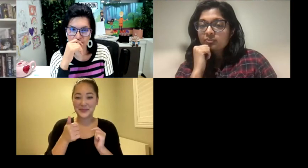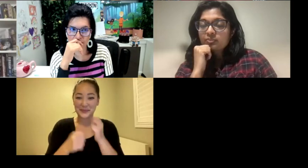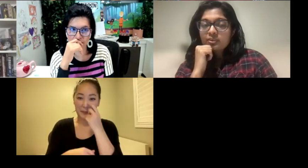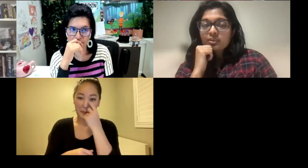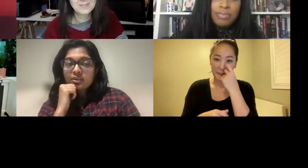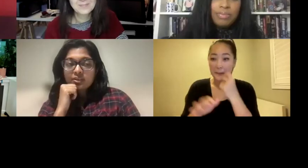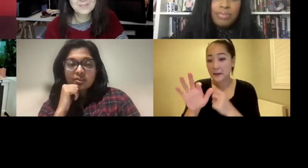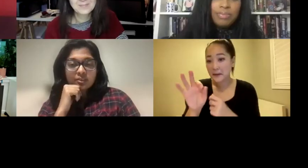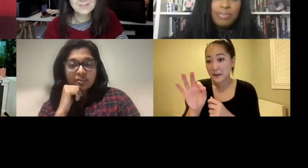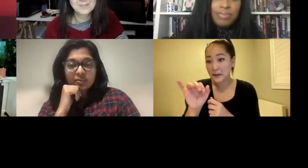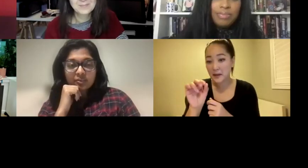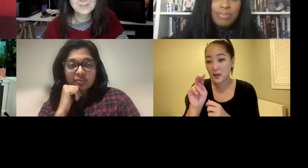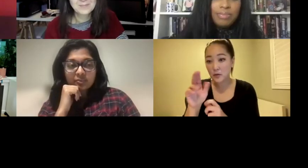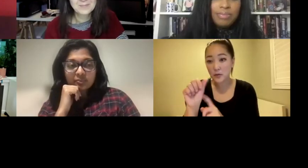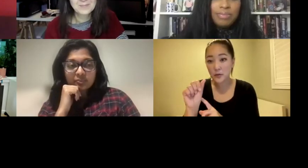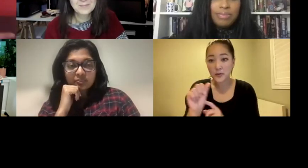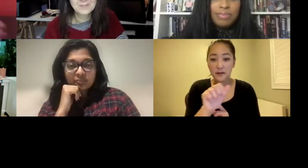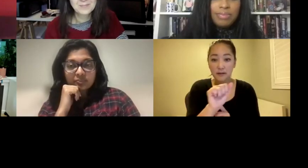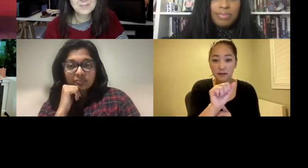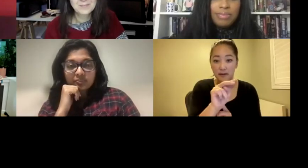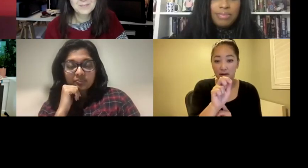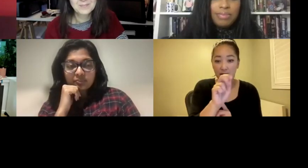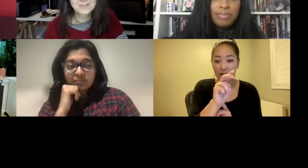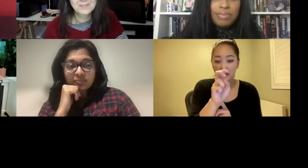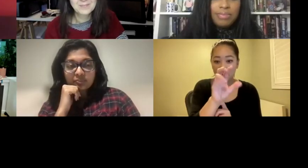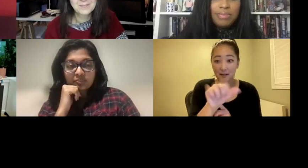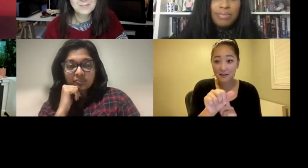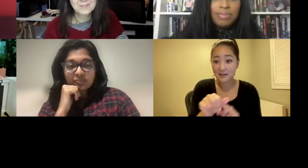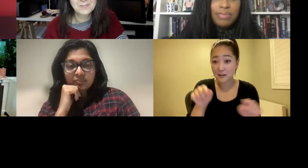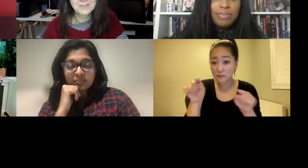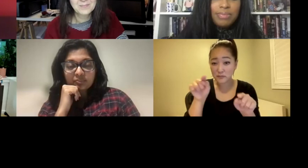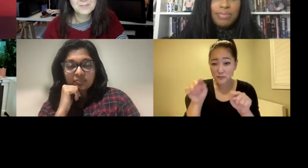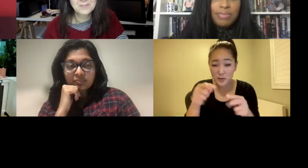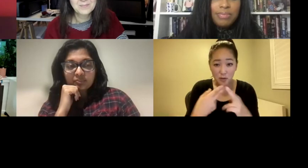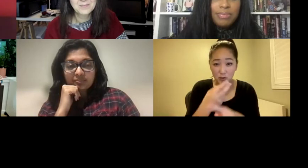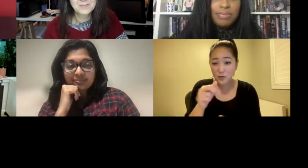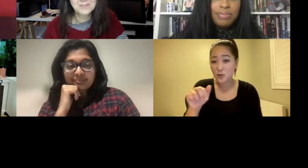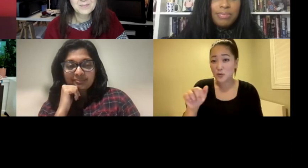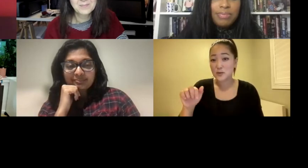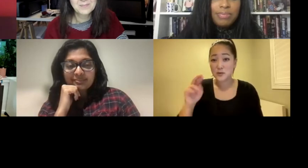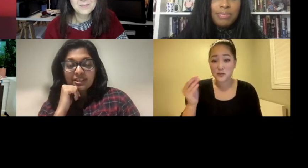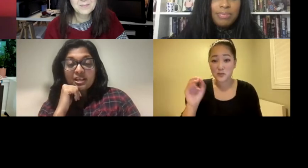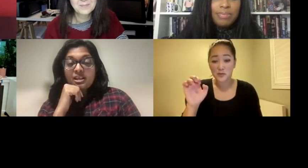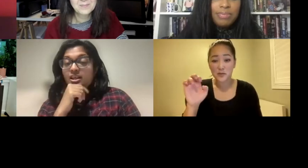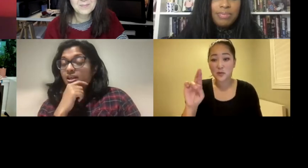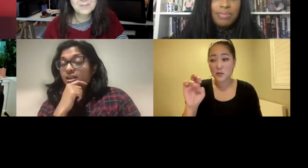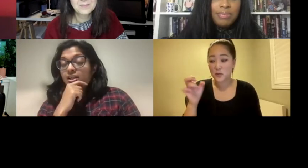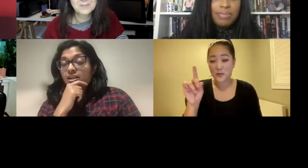Fiona and Ananya, do you like use the Rexdale Community Center or you know, Regent Park